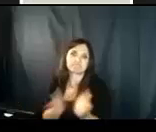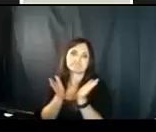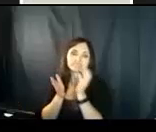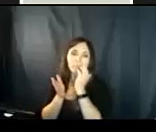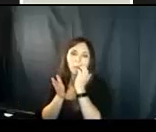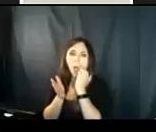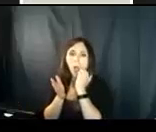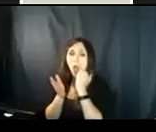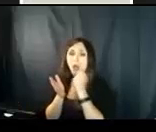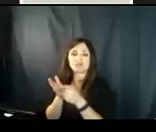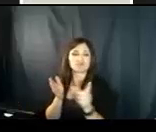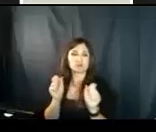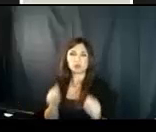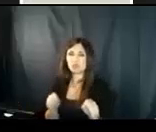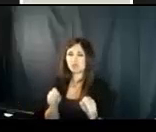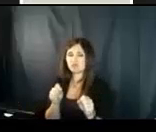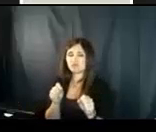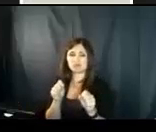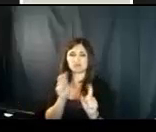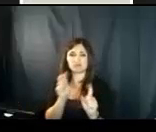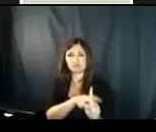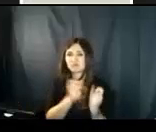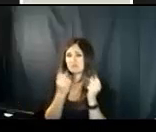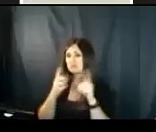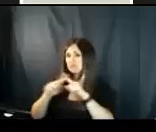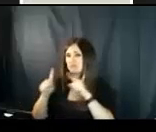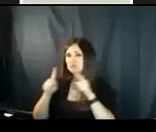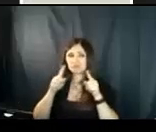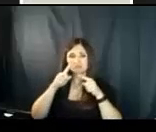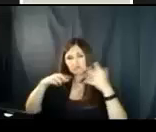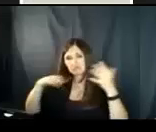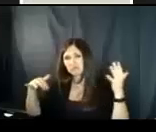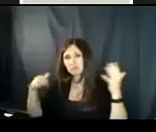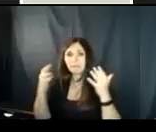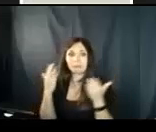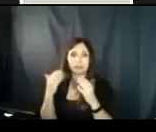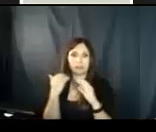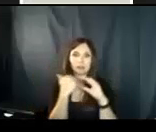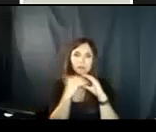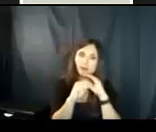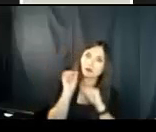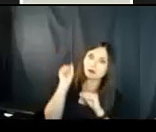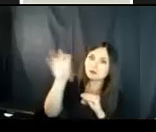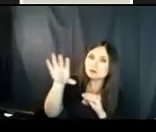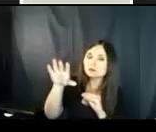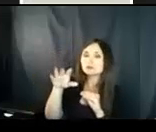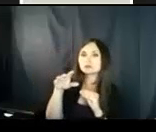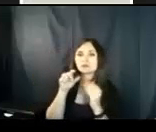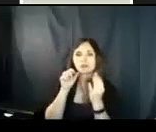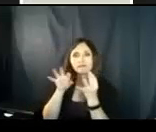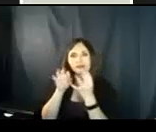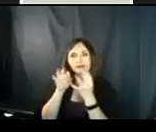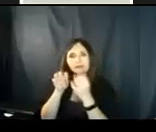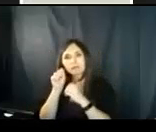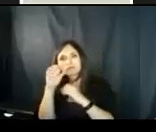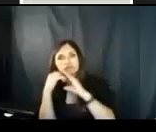many different ways. You already said how sometimes you send weekly emails, how you add that on your feedback. So there is different ways that